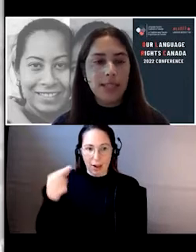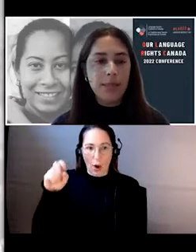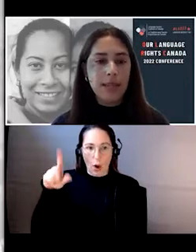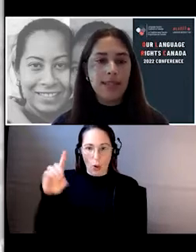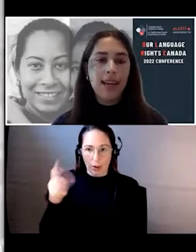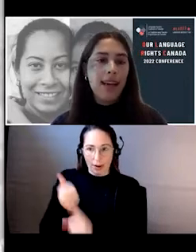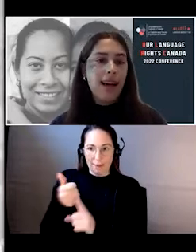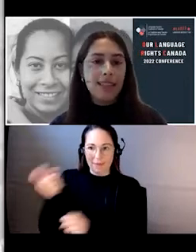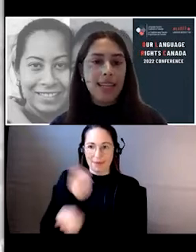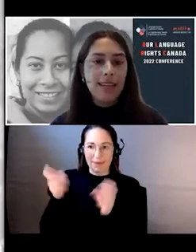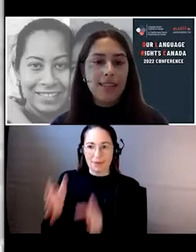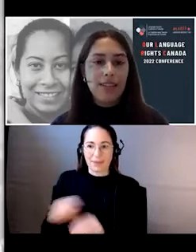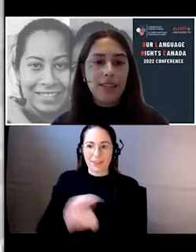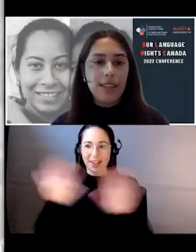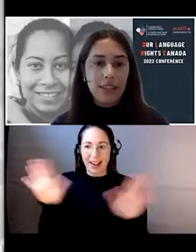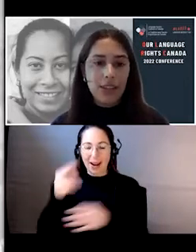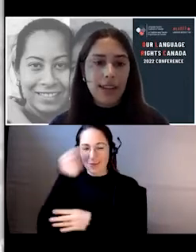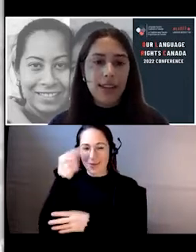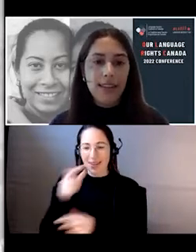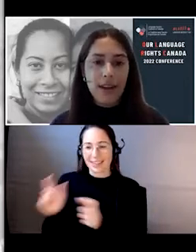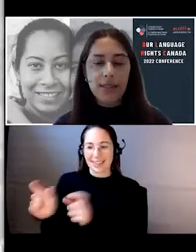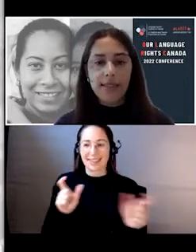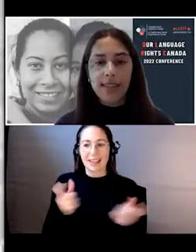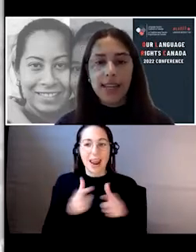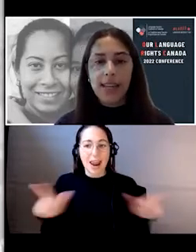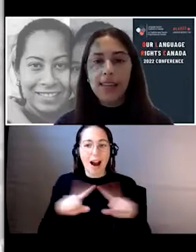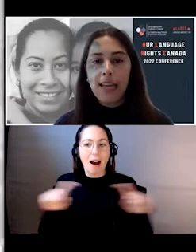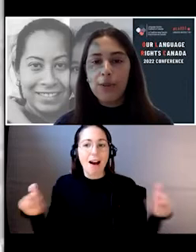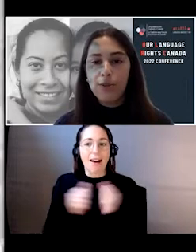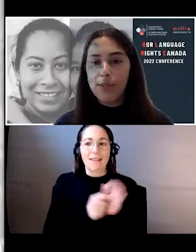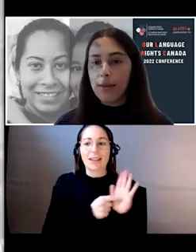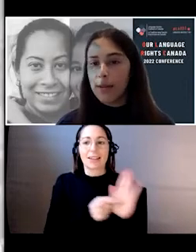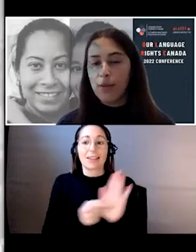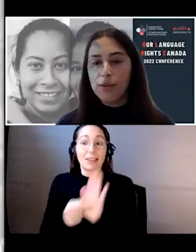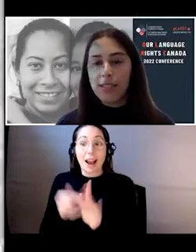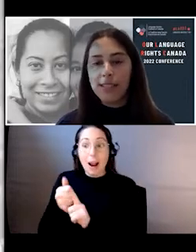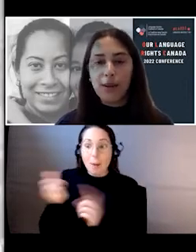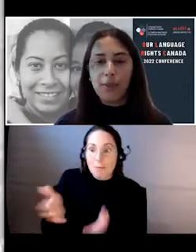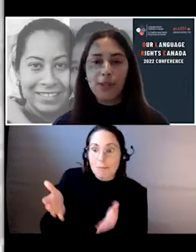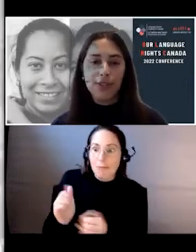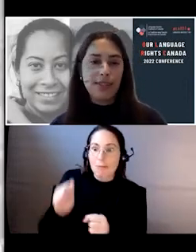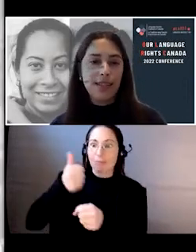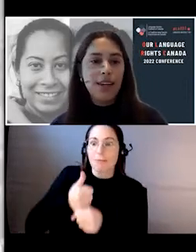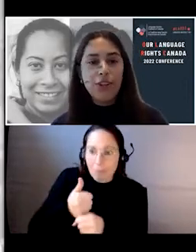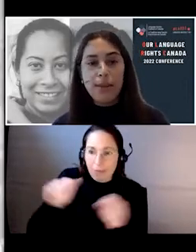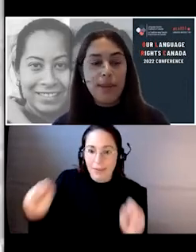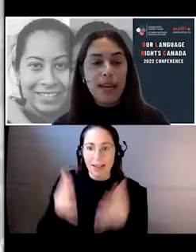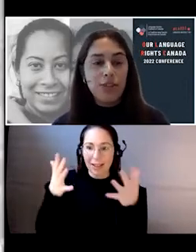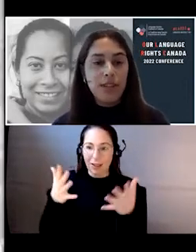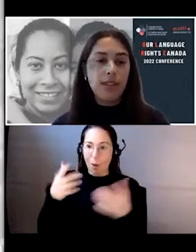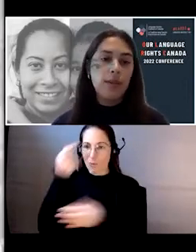the exhibits. Elaine initiated the founding of the Canadian Language Museum and oversees its operations. She's